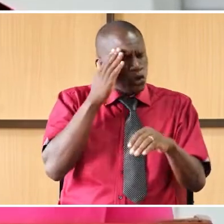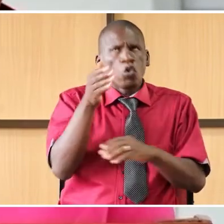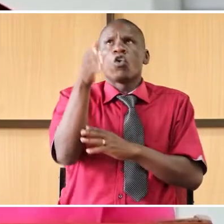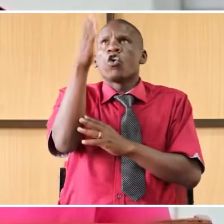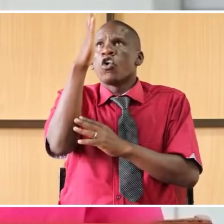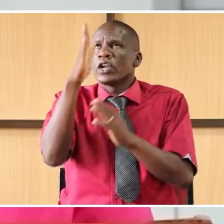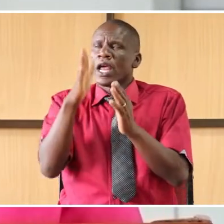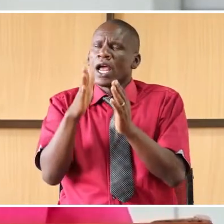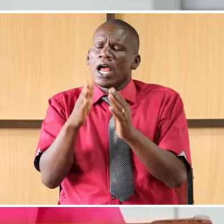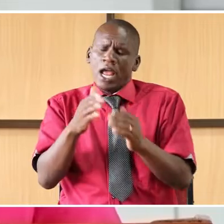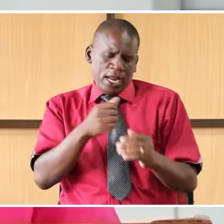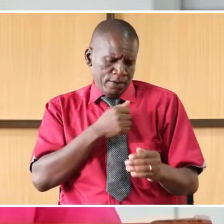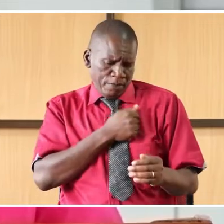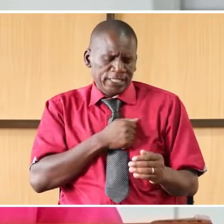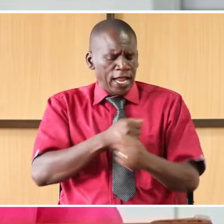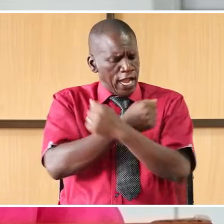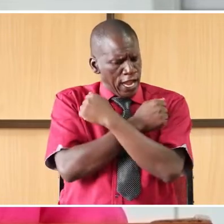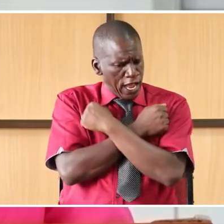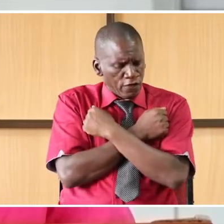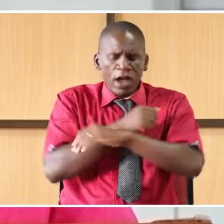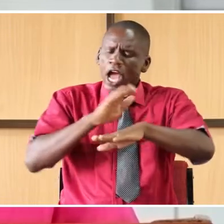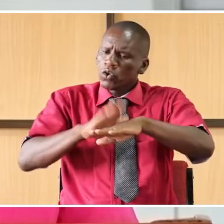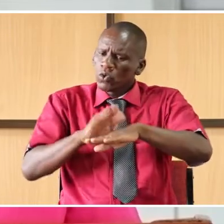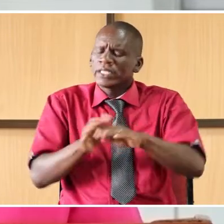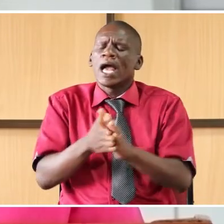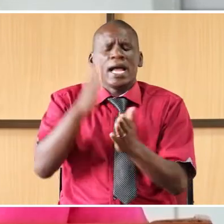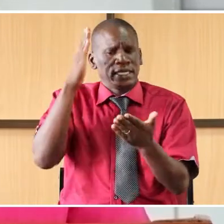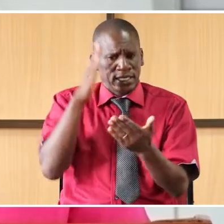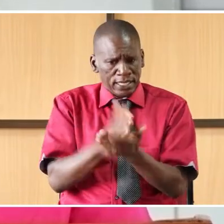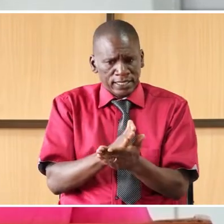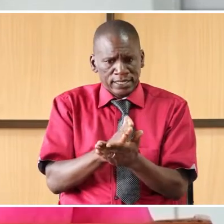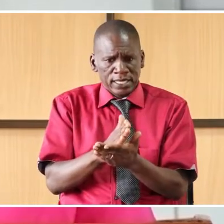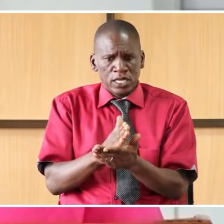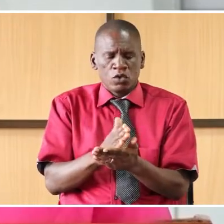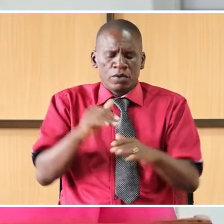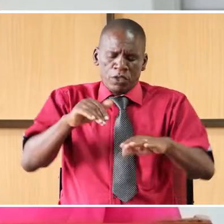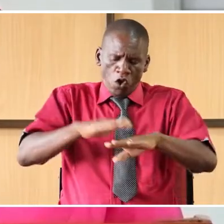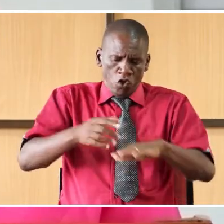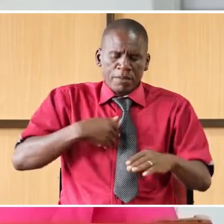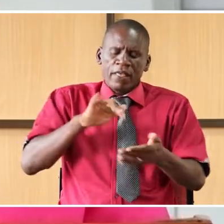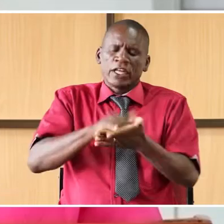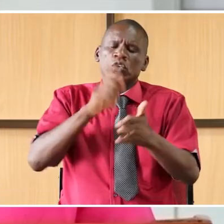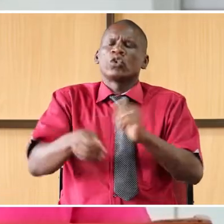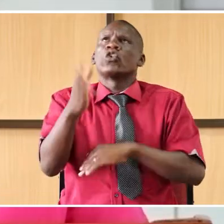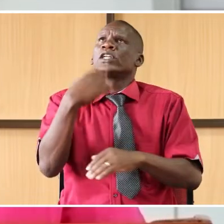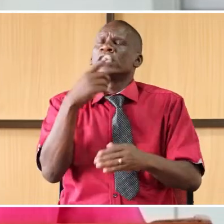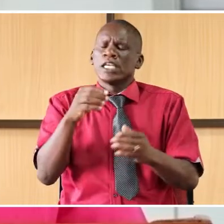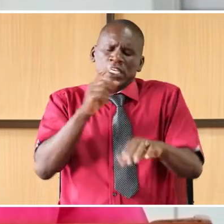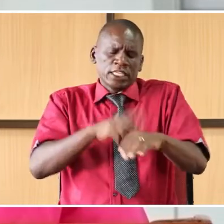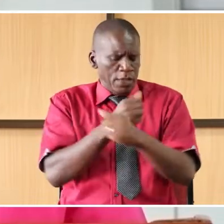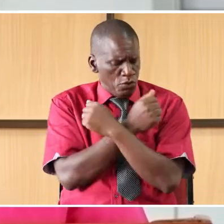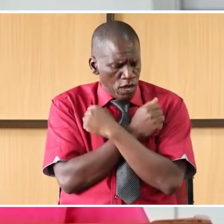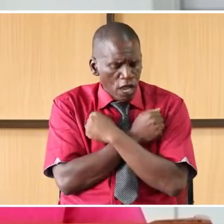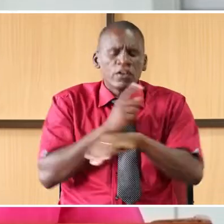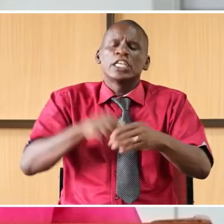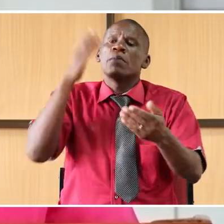and mercy and love and kindness and trust and relies on me, that's what God says. When we love, when